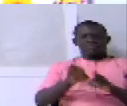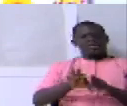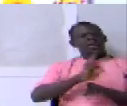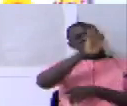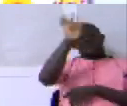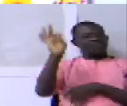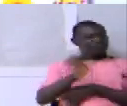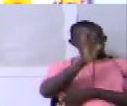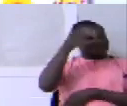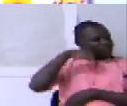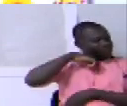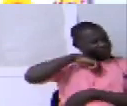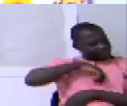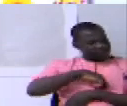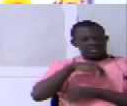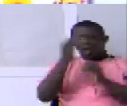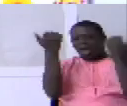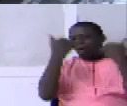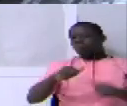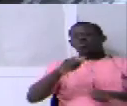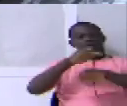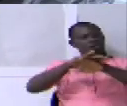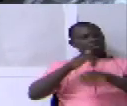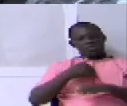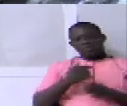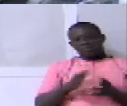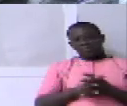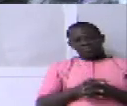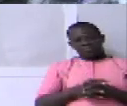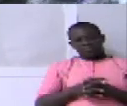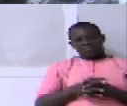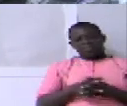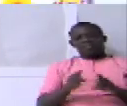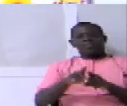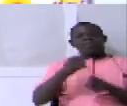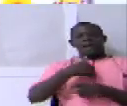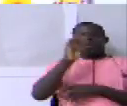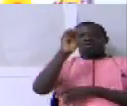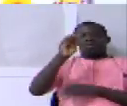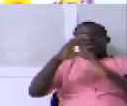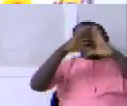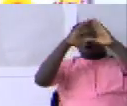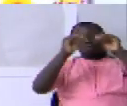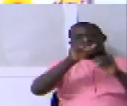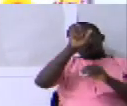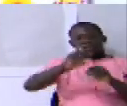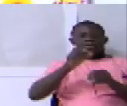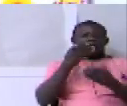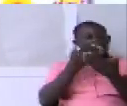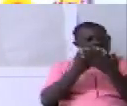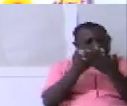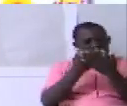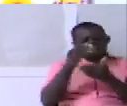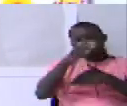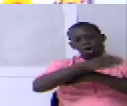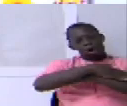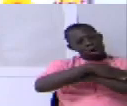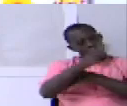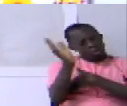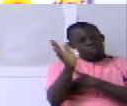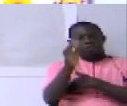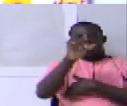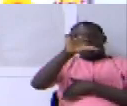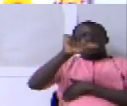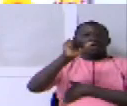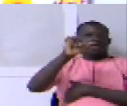kalango itandi nola malla faitan la bare aketanye niku ya bati. I called an officer, I said, open Lamin Jah. Na officer